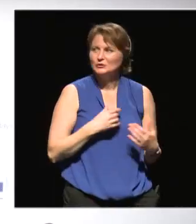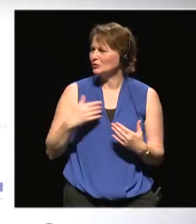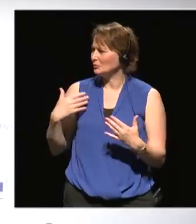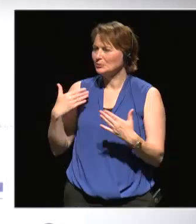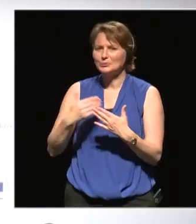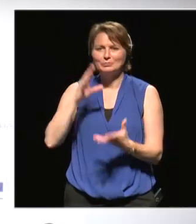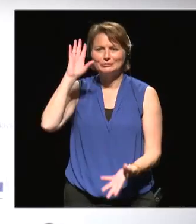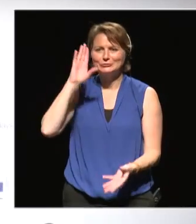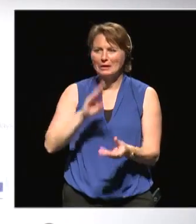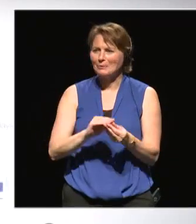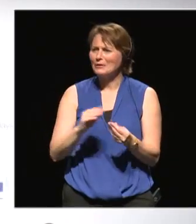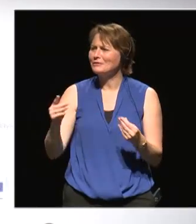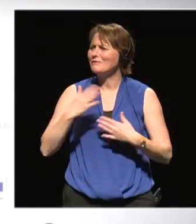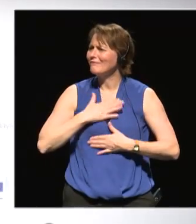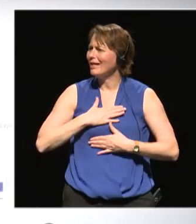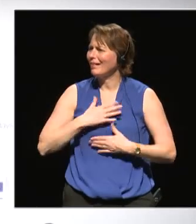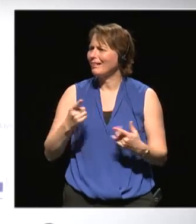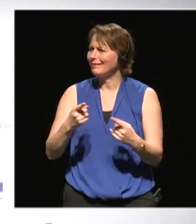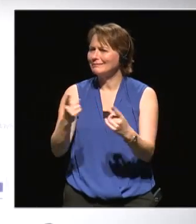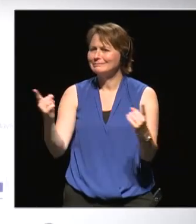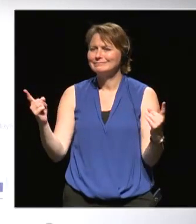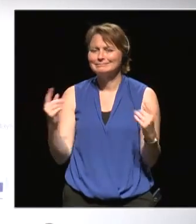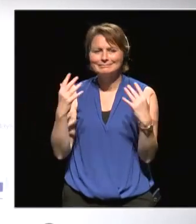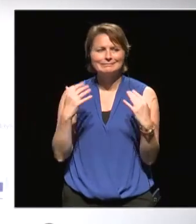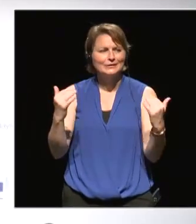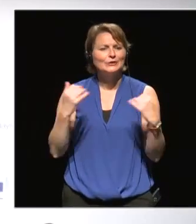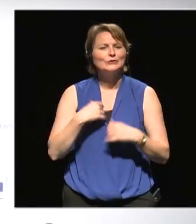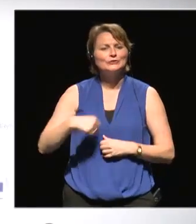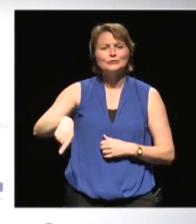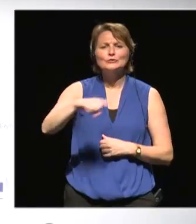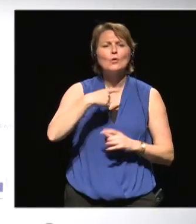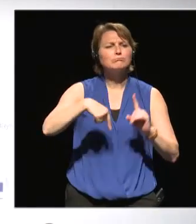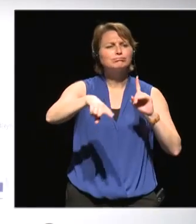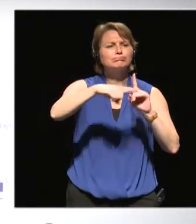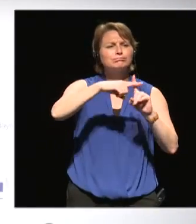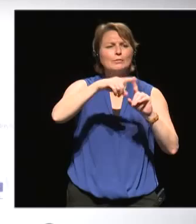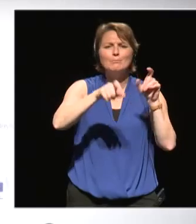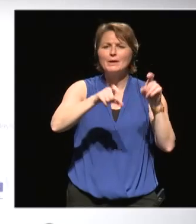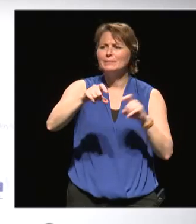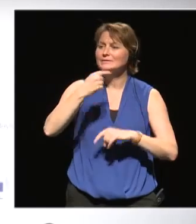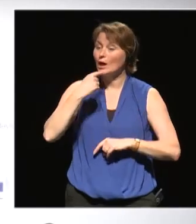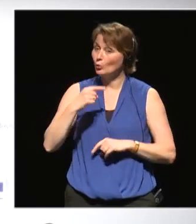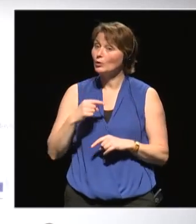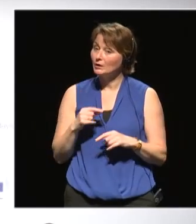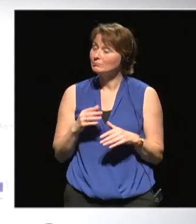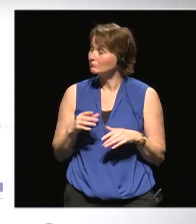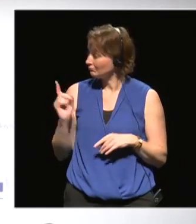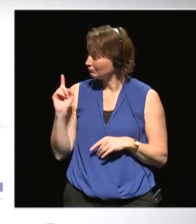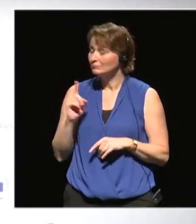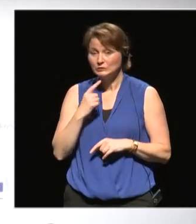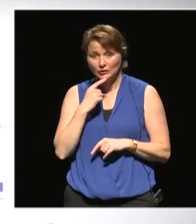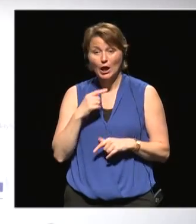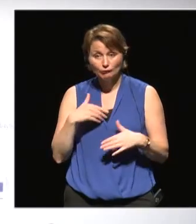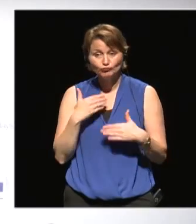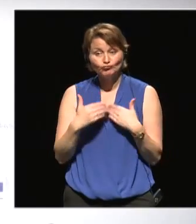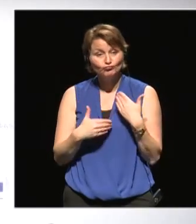to and just see how you feel about that. What are the optimists telling us? We're on the road. We